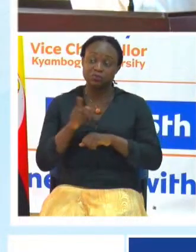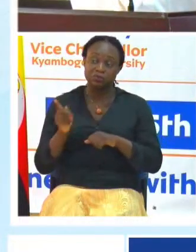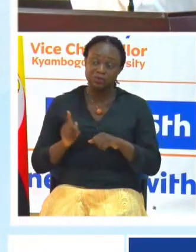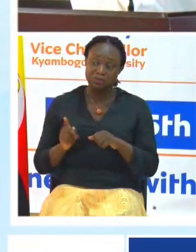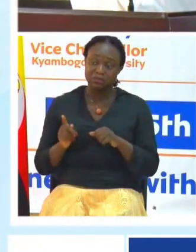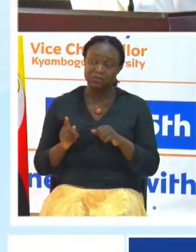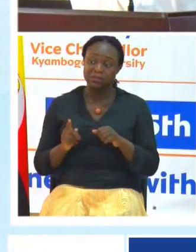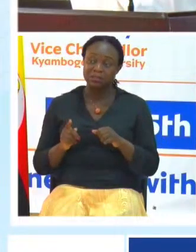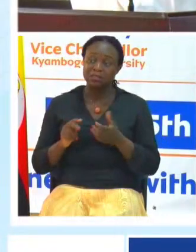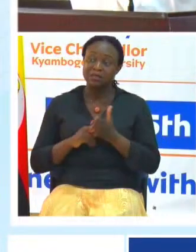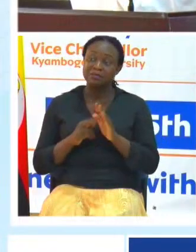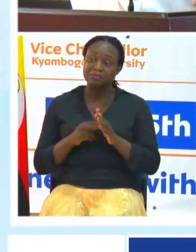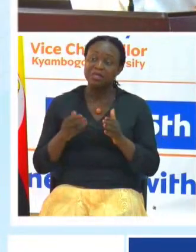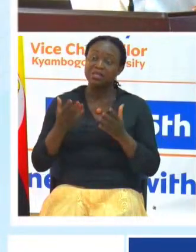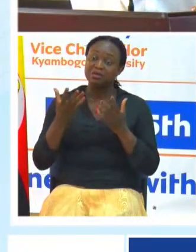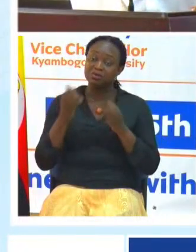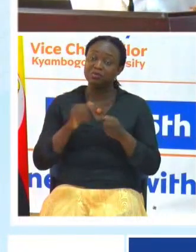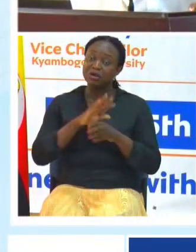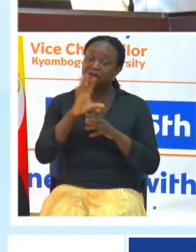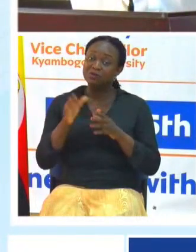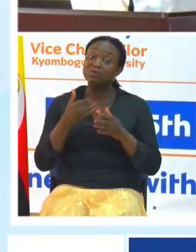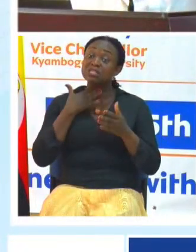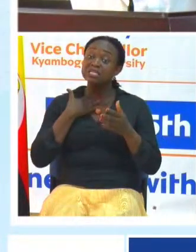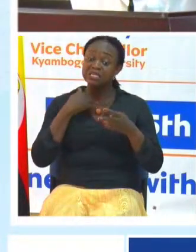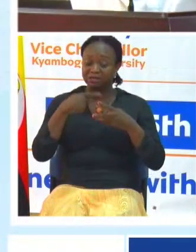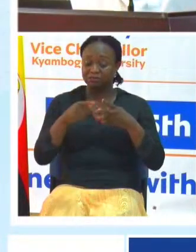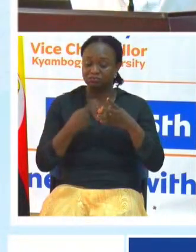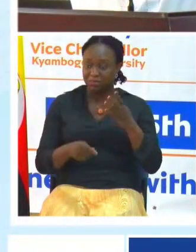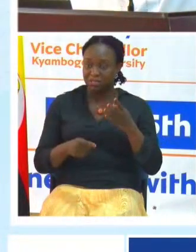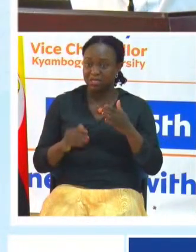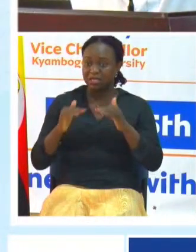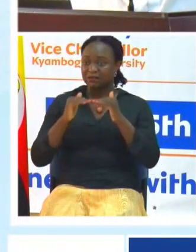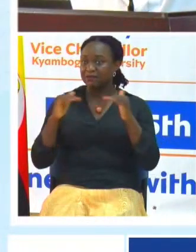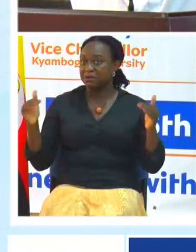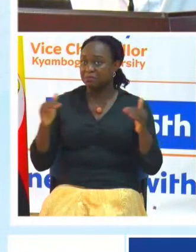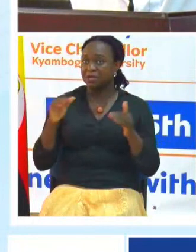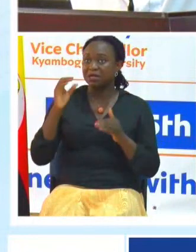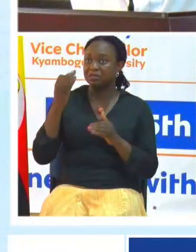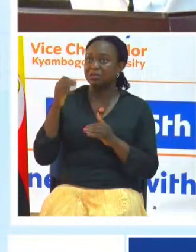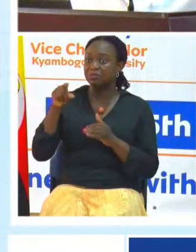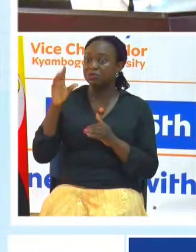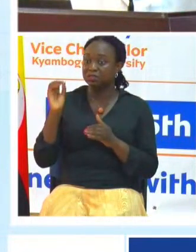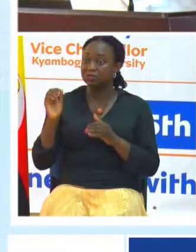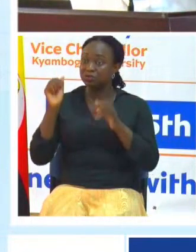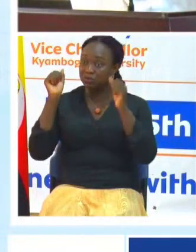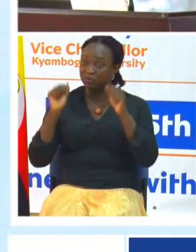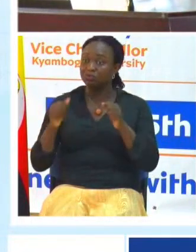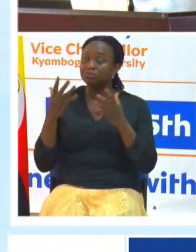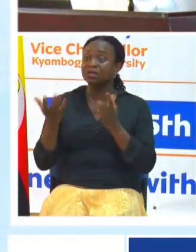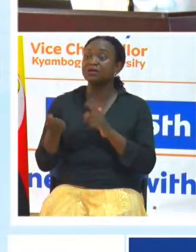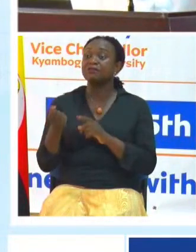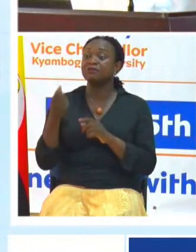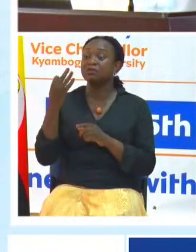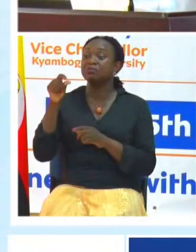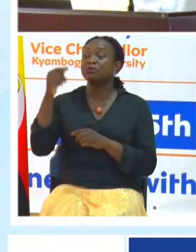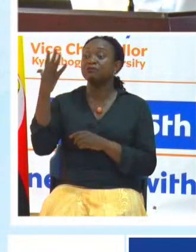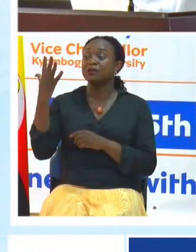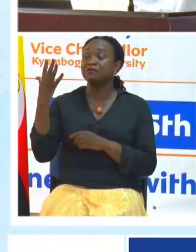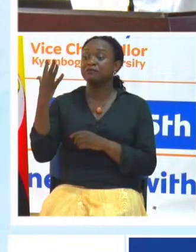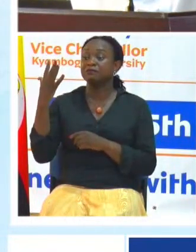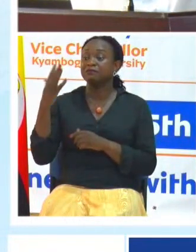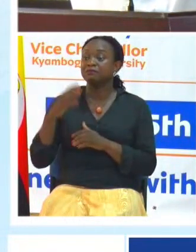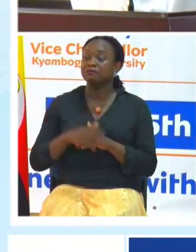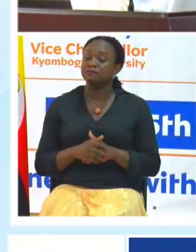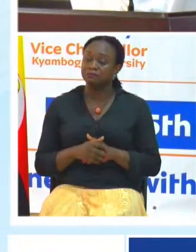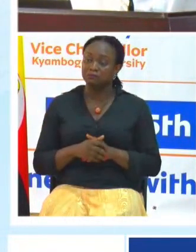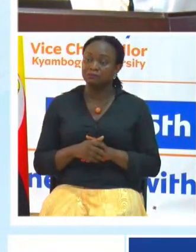already meet their minimum requirements. So if their cutoff GPA is 3.0, you have 3.5. That's how a school becomes